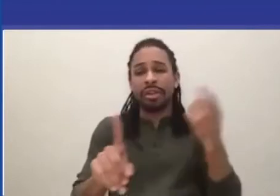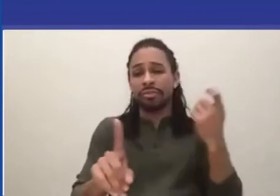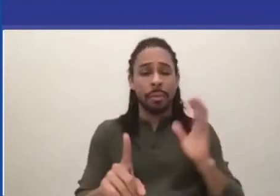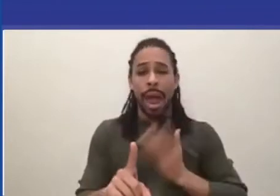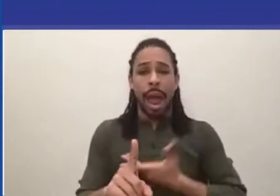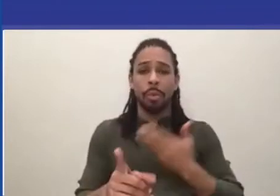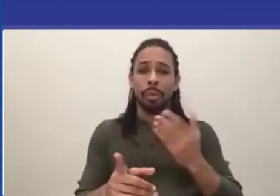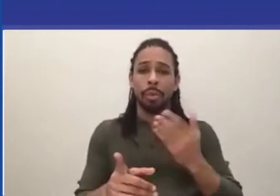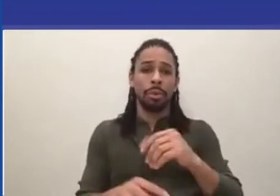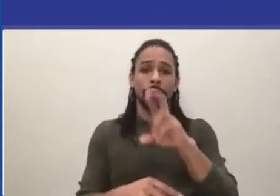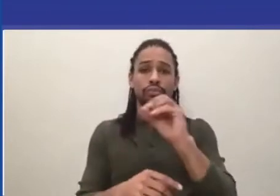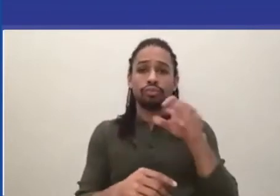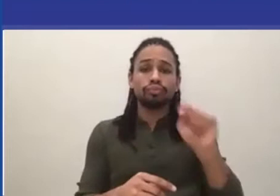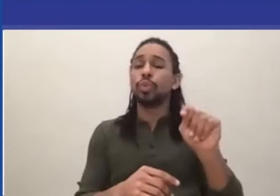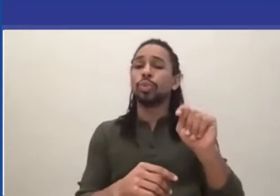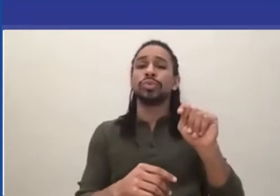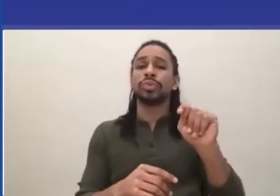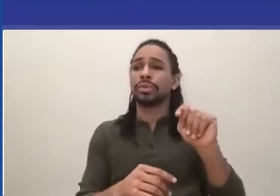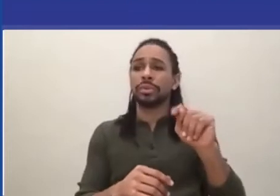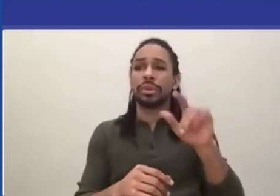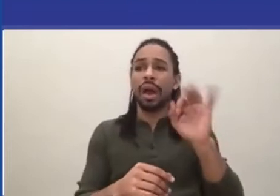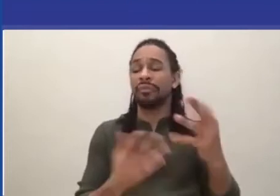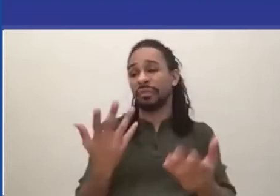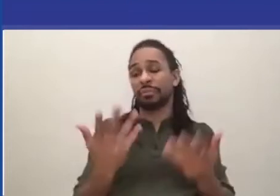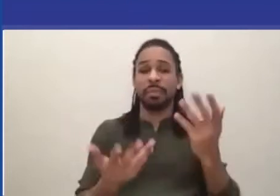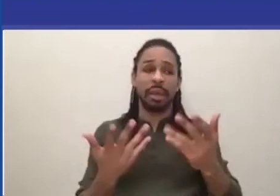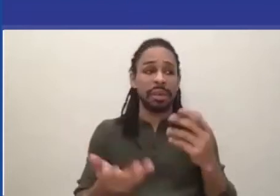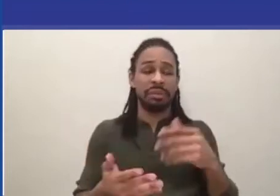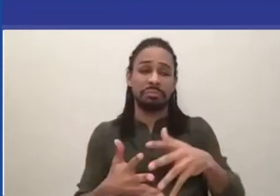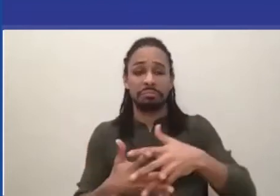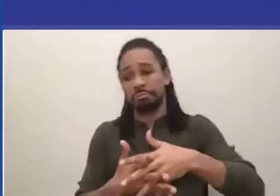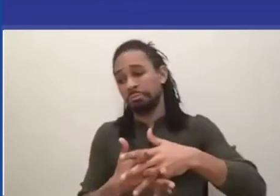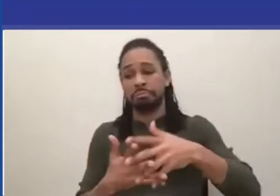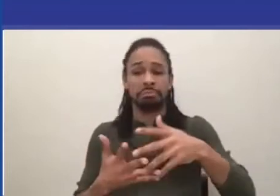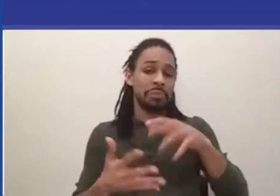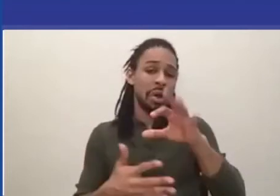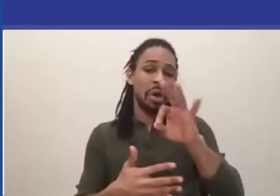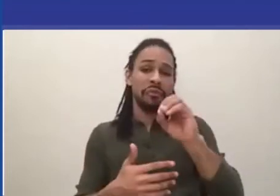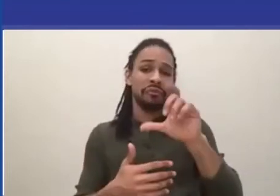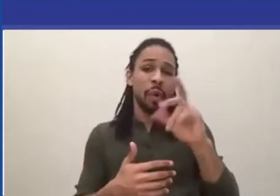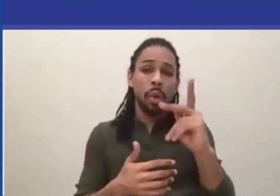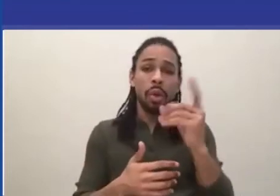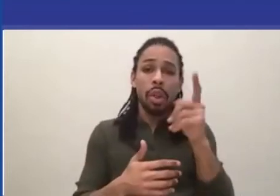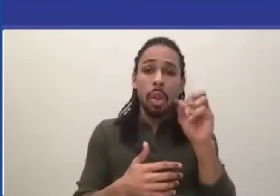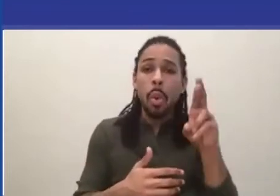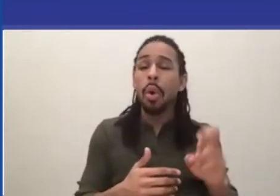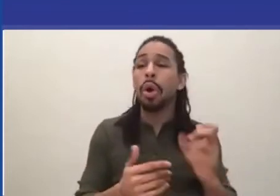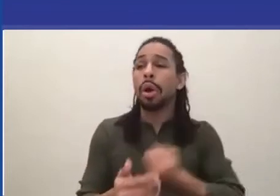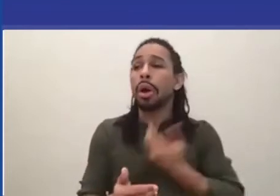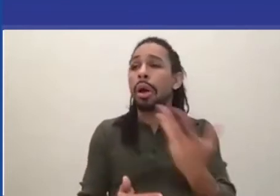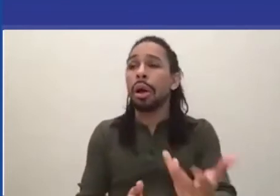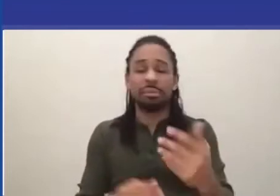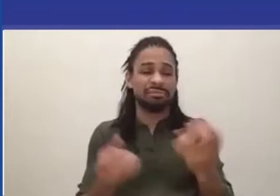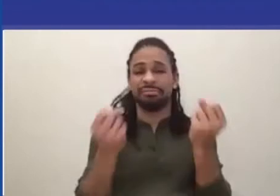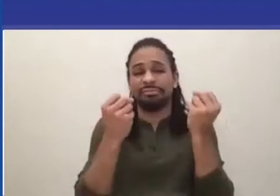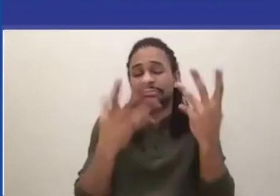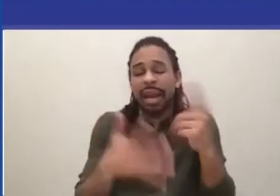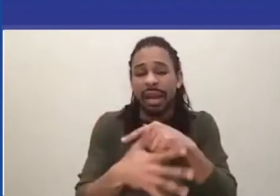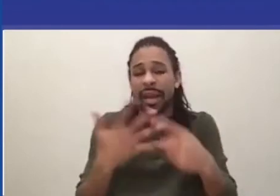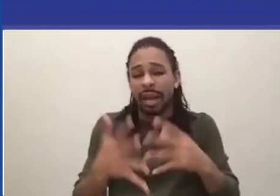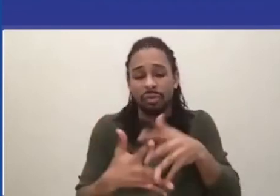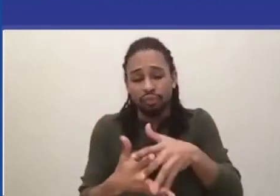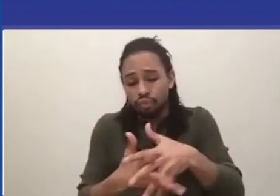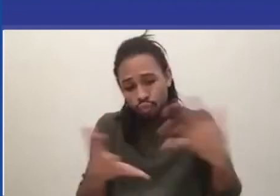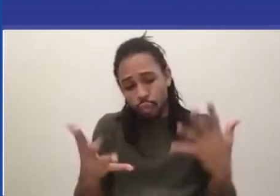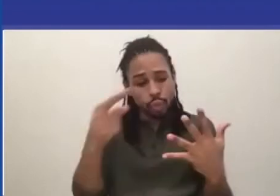It is super duper important. And we cannot just flip